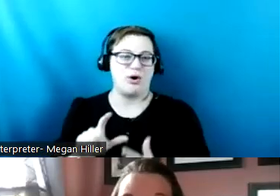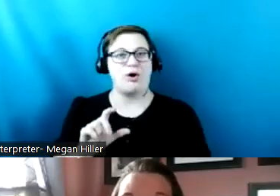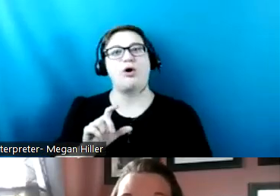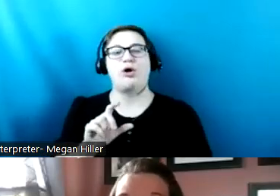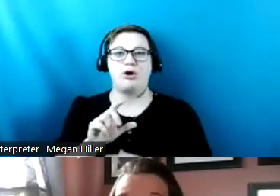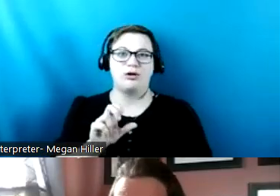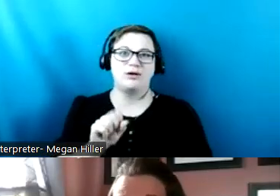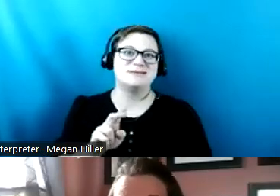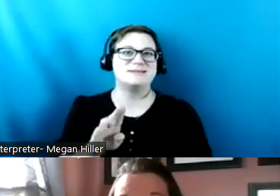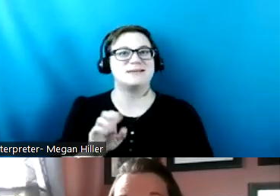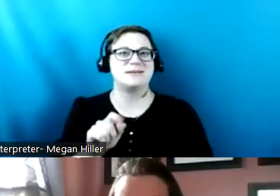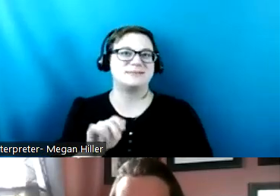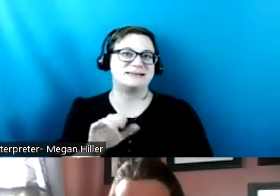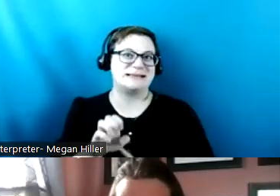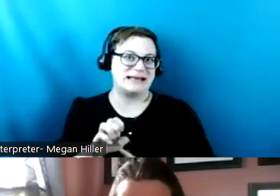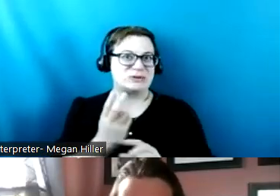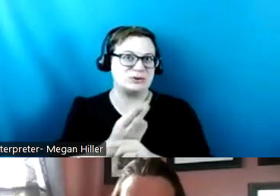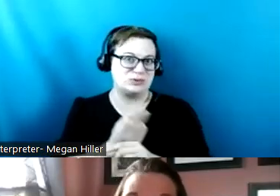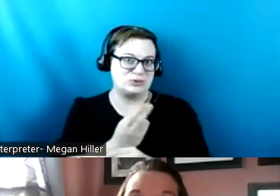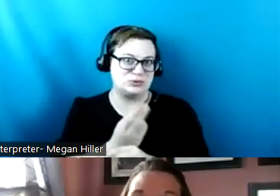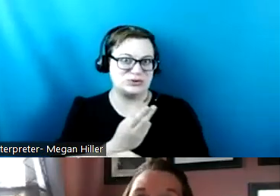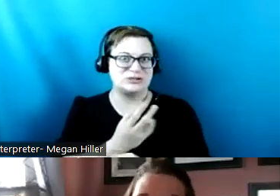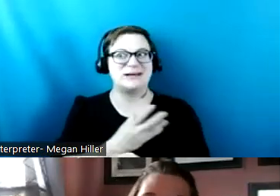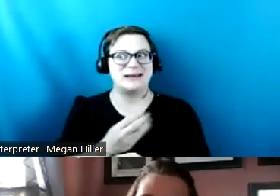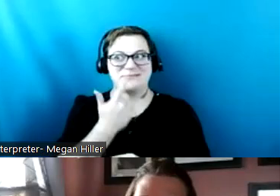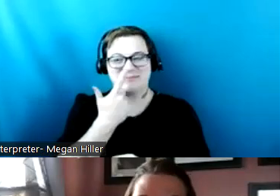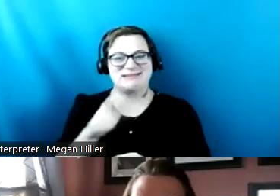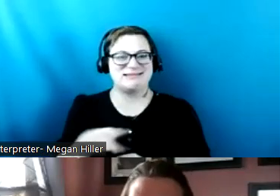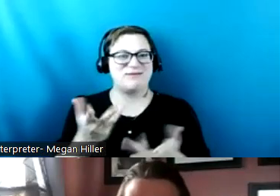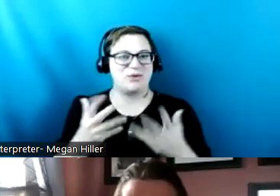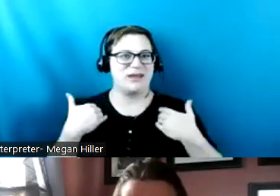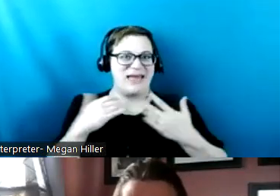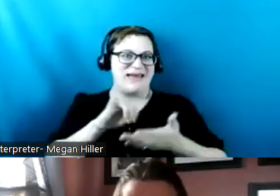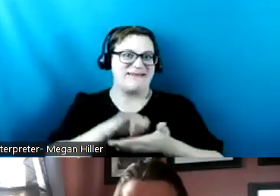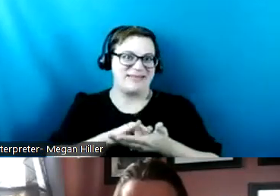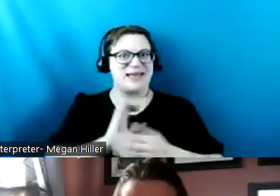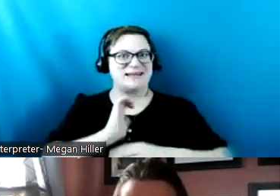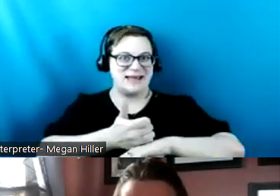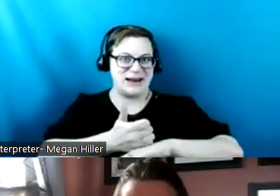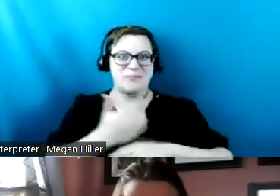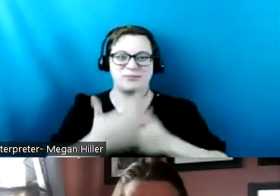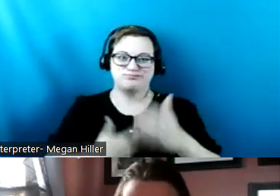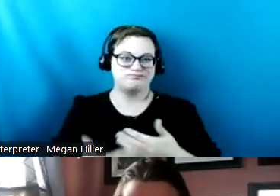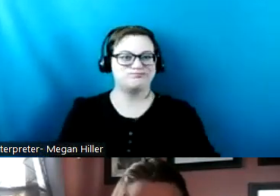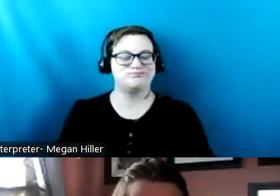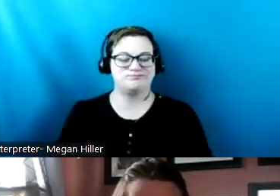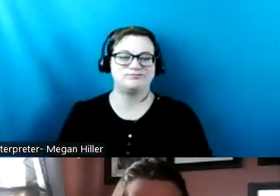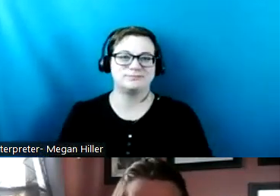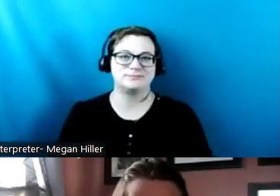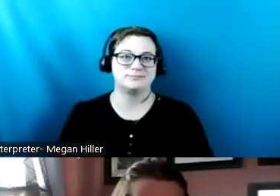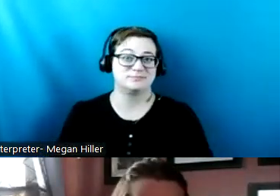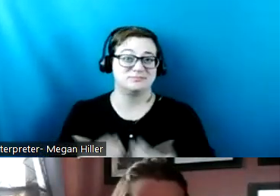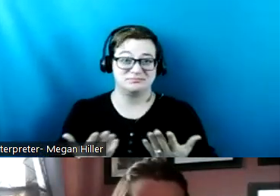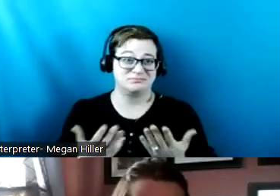agencies, again, because they can and do have this practice within their scope of practice of their practitioners. Anything